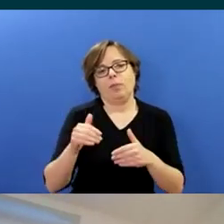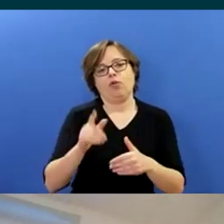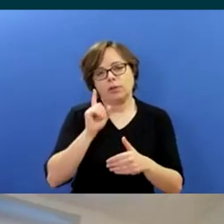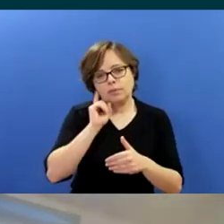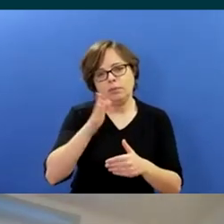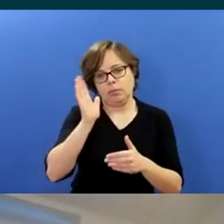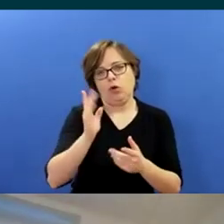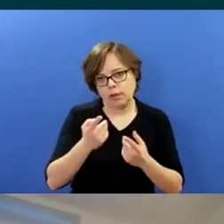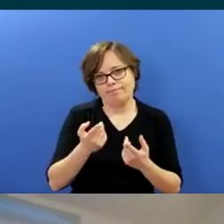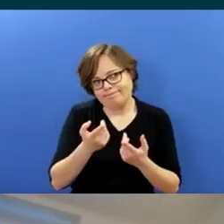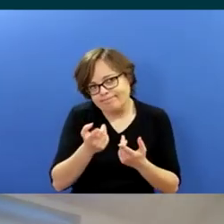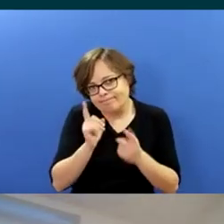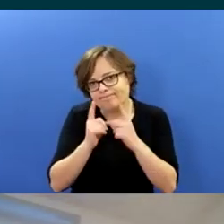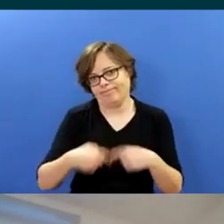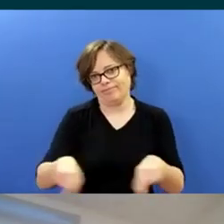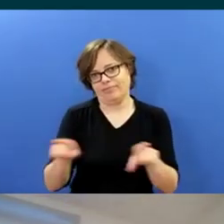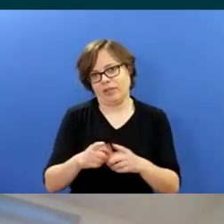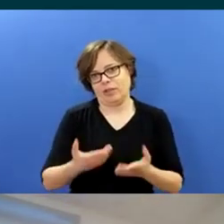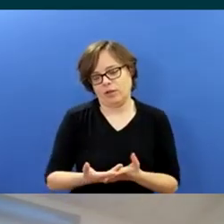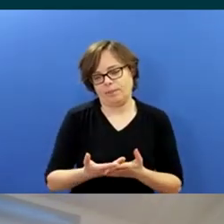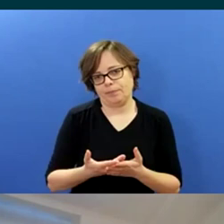also led to a reduction. And